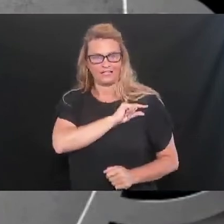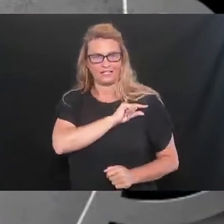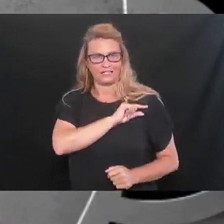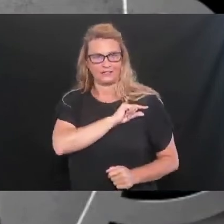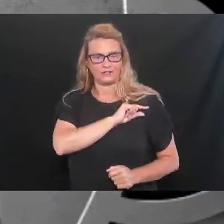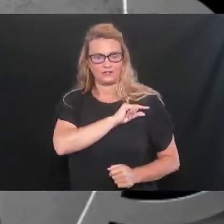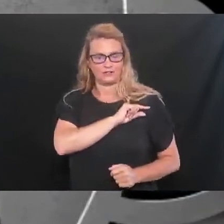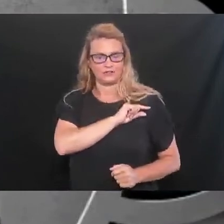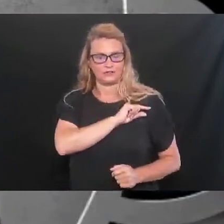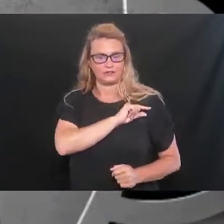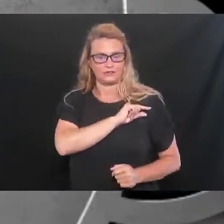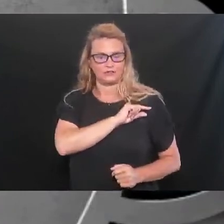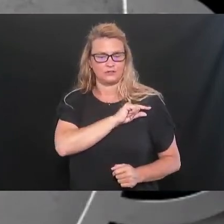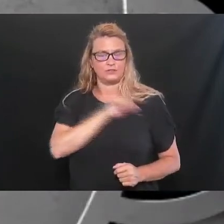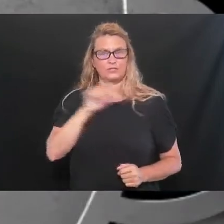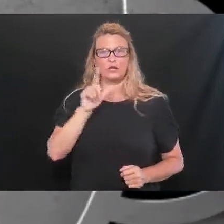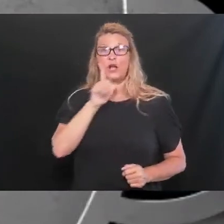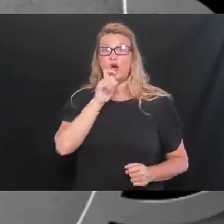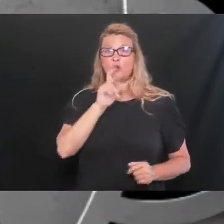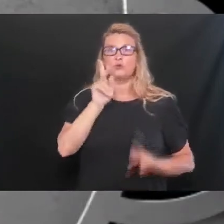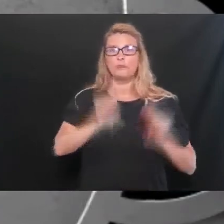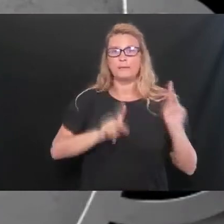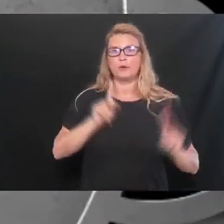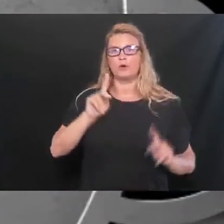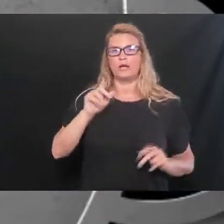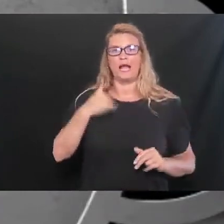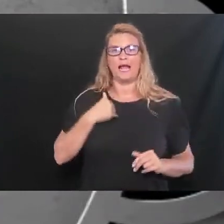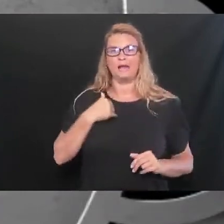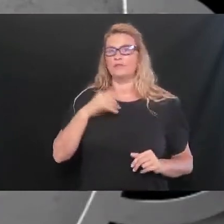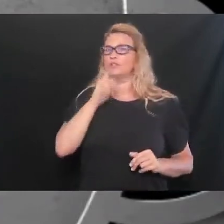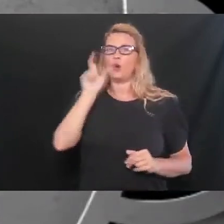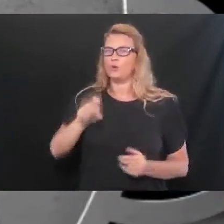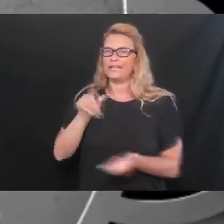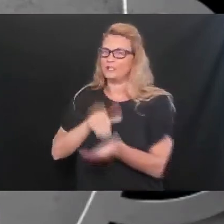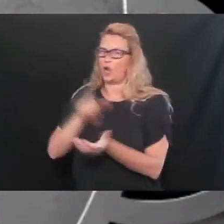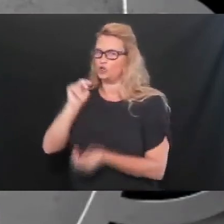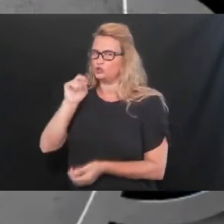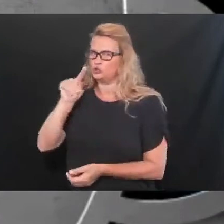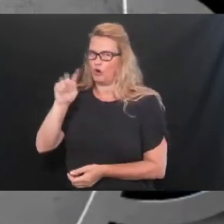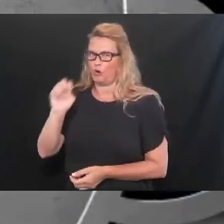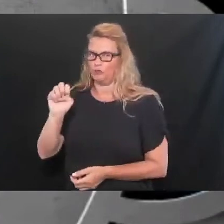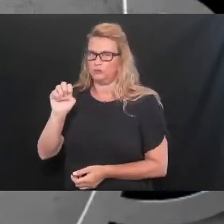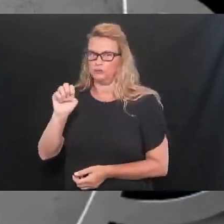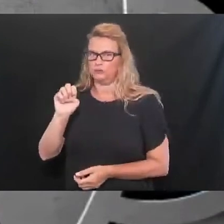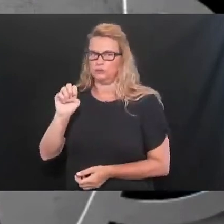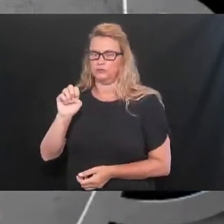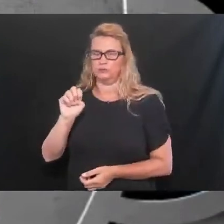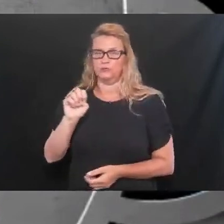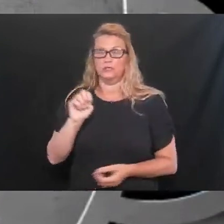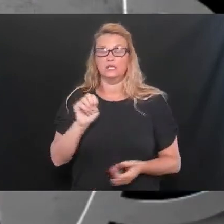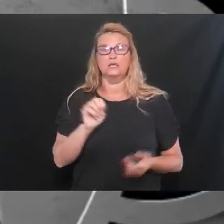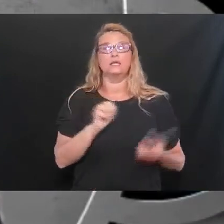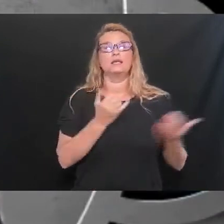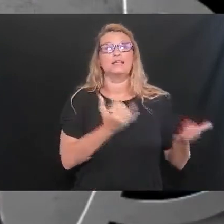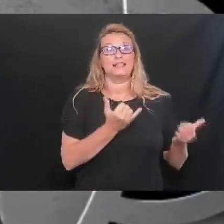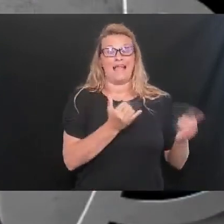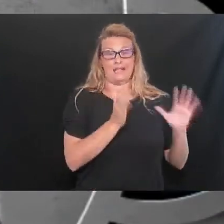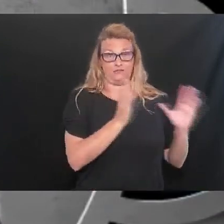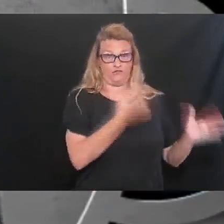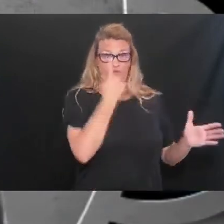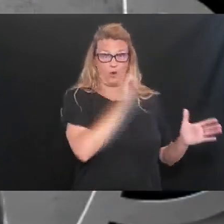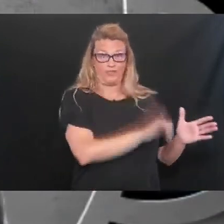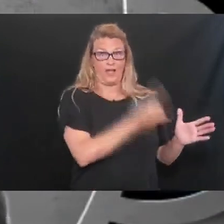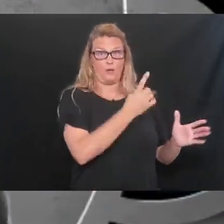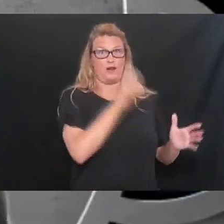saying that you are immunocompromised, but you don't need a doctor's note. So that's for the third dose that's currently going on now. But that's for anyone